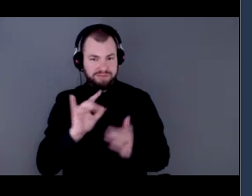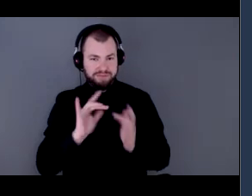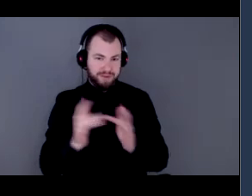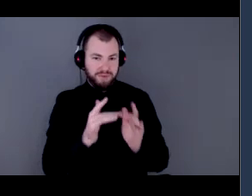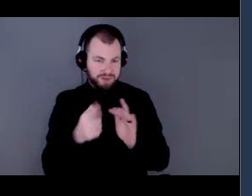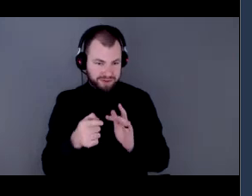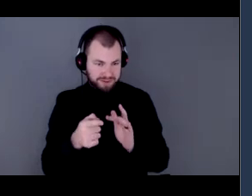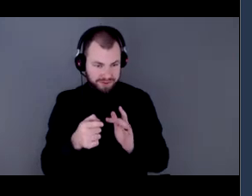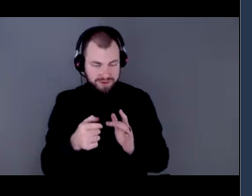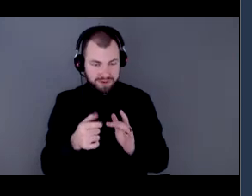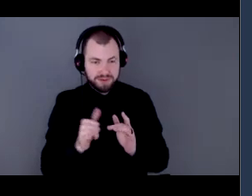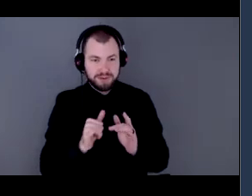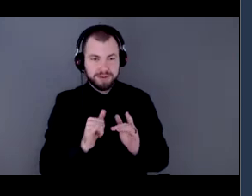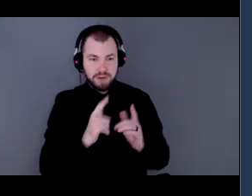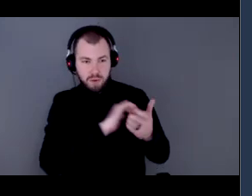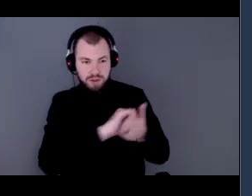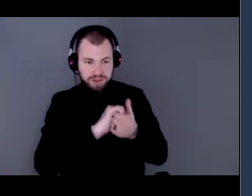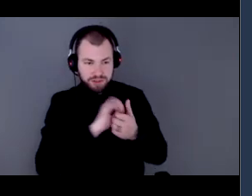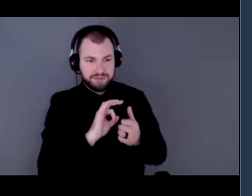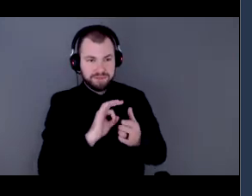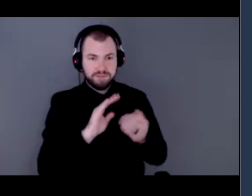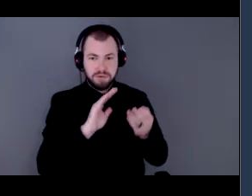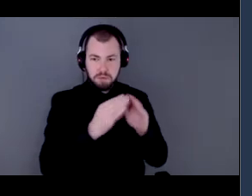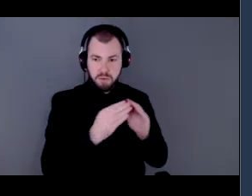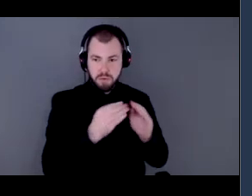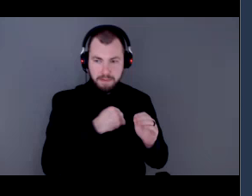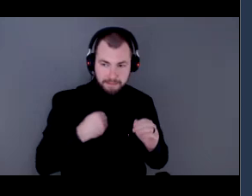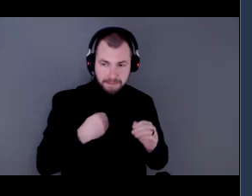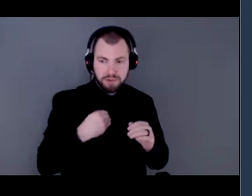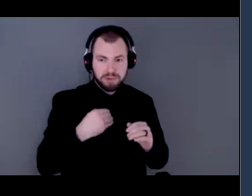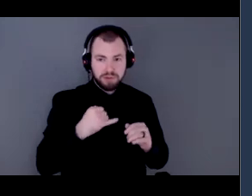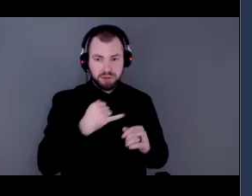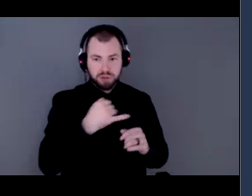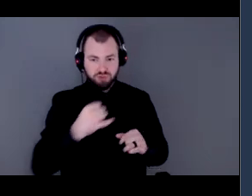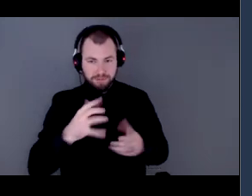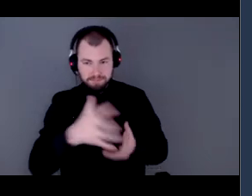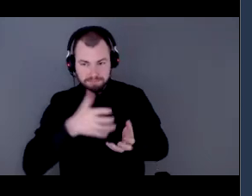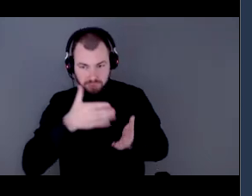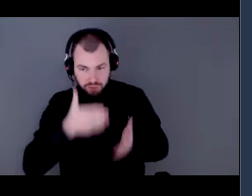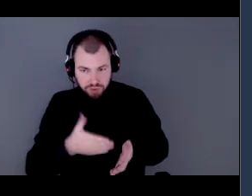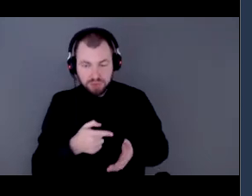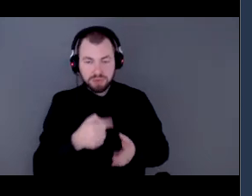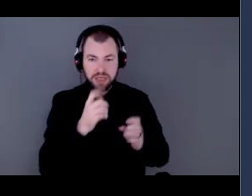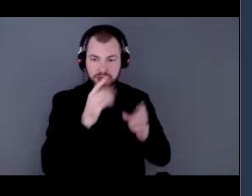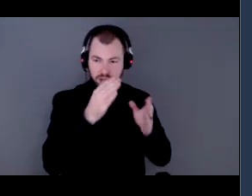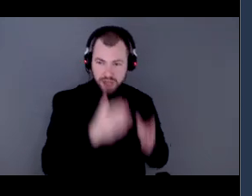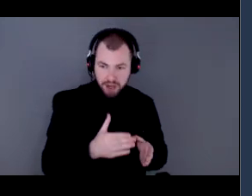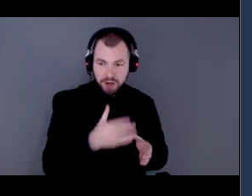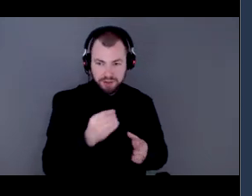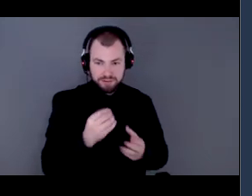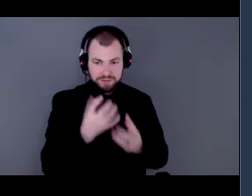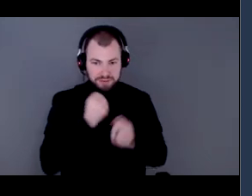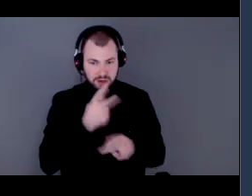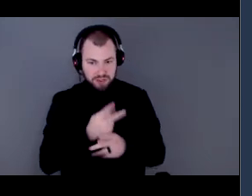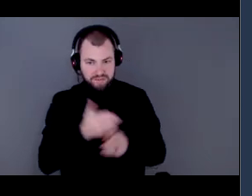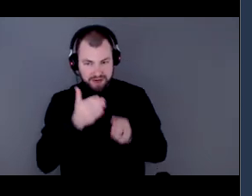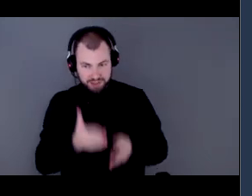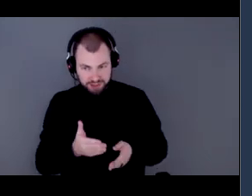community members, shrimpers, educators, and conservationists to remove and recycle marine debris, presented by Brooke